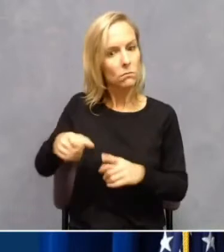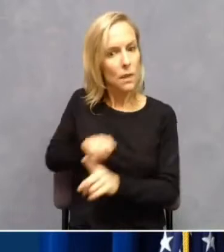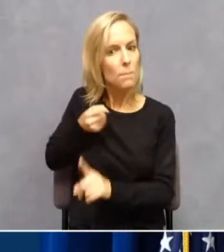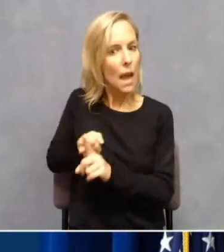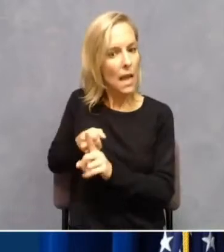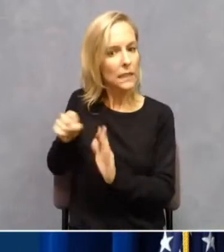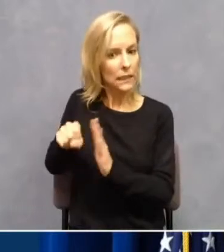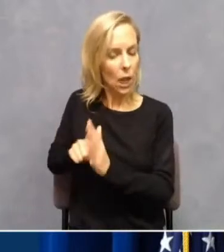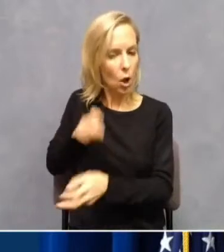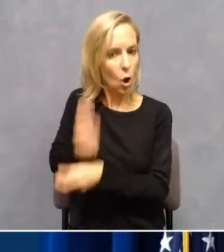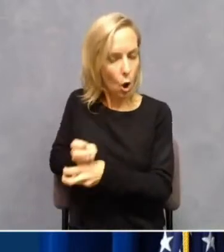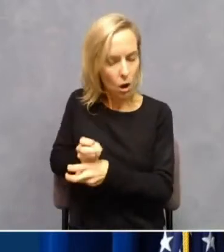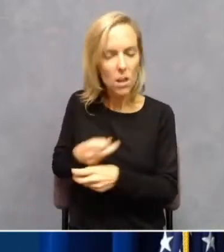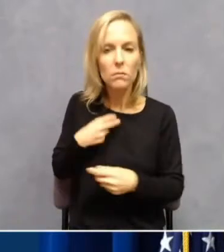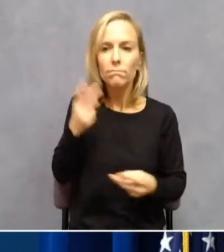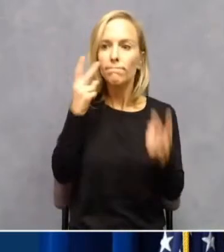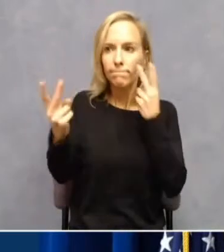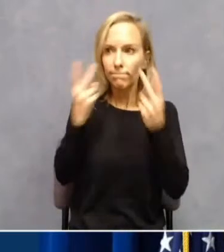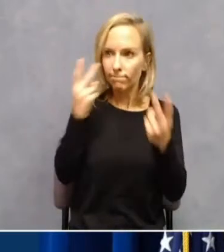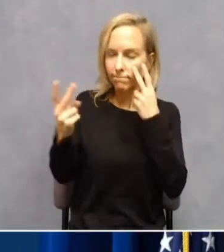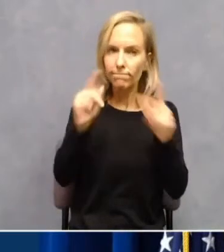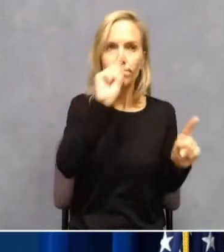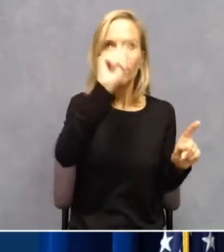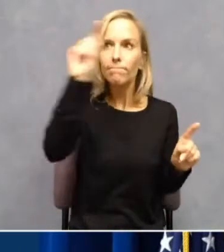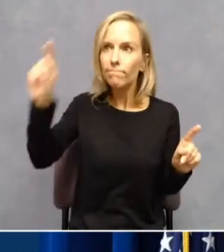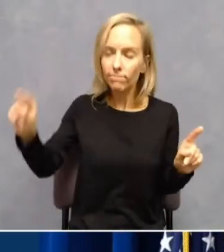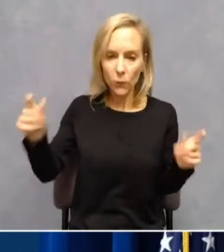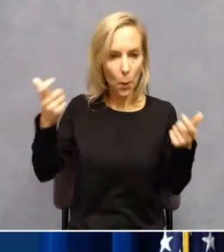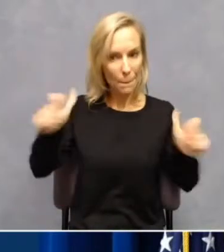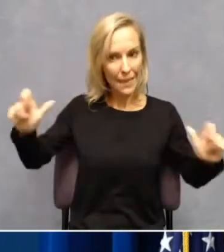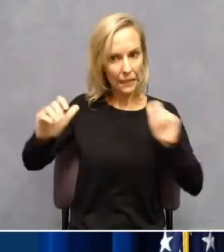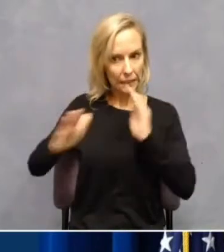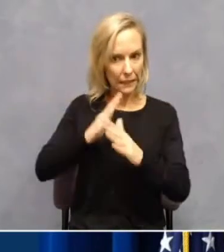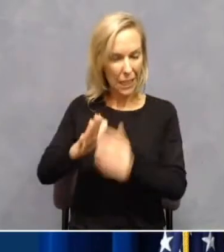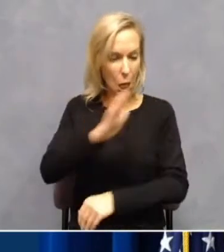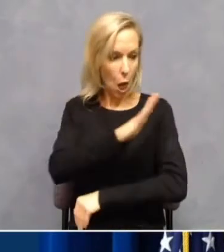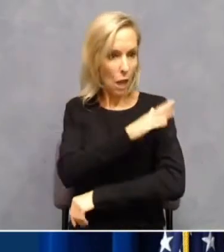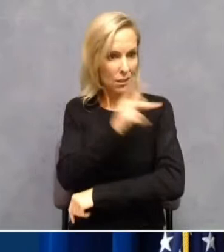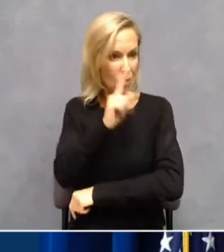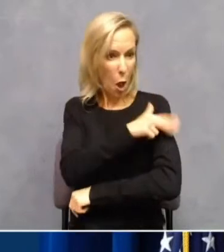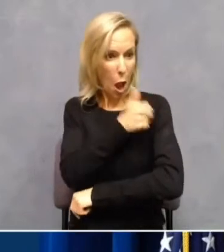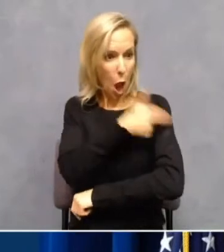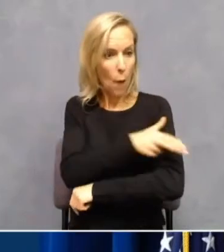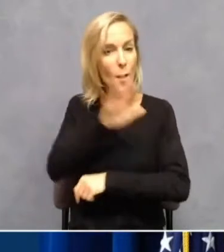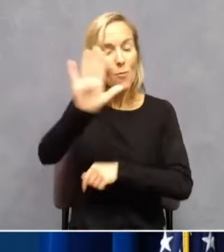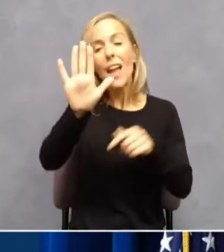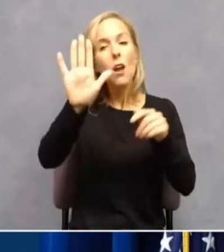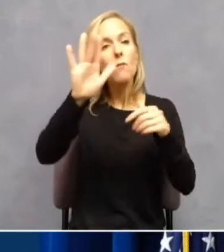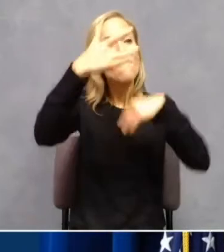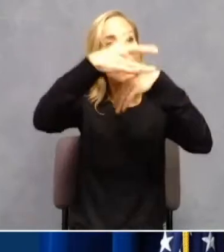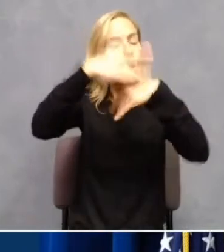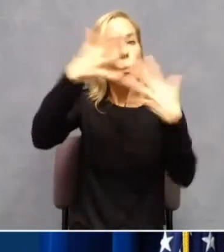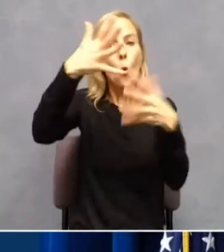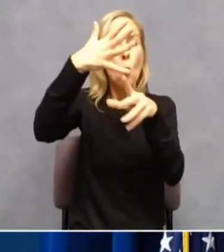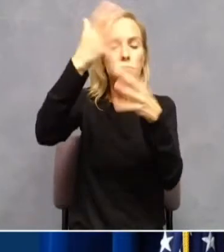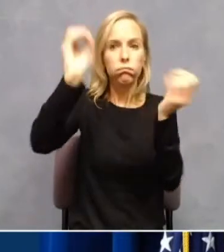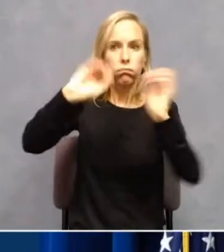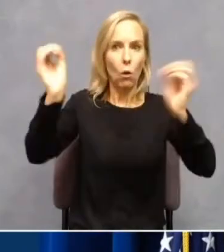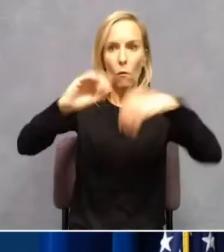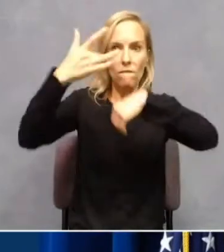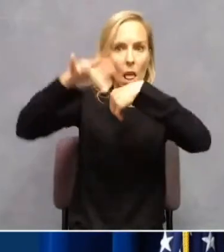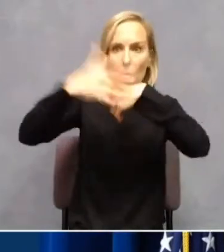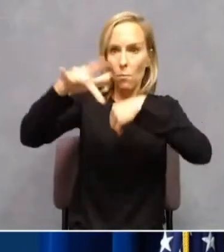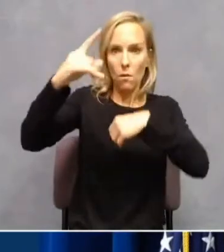couple states or major cities in those states, hospitals ran out of room. And we're seeing that now in places